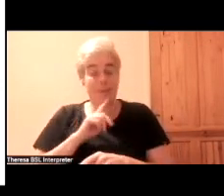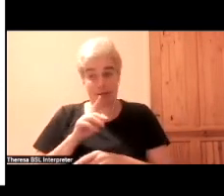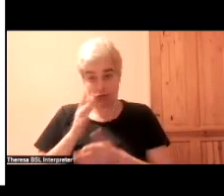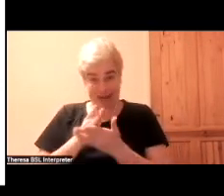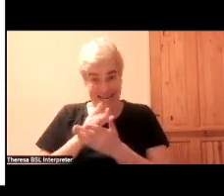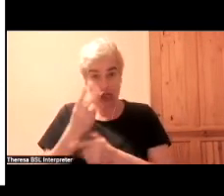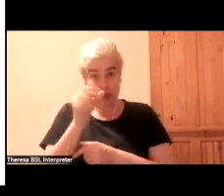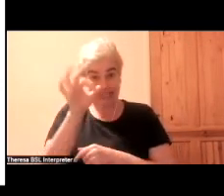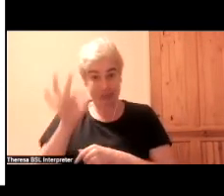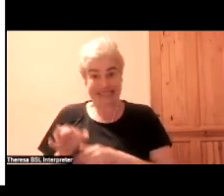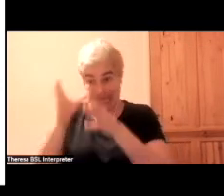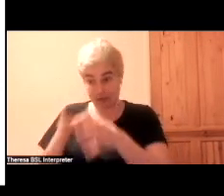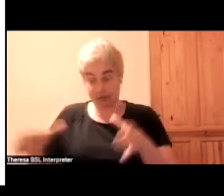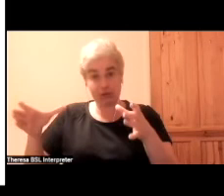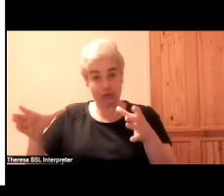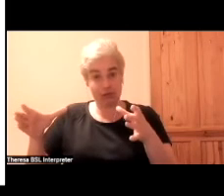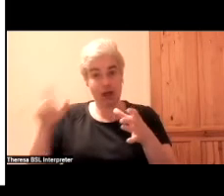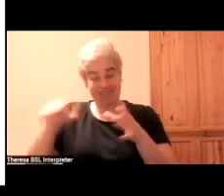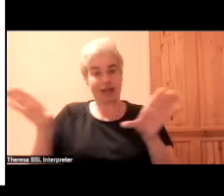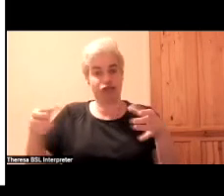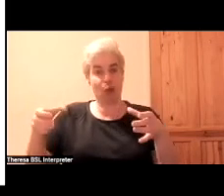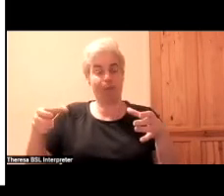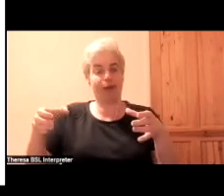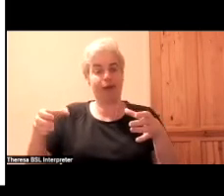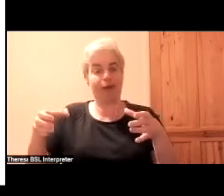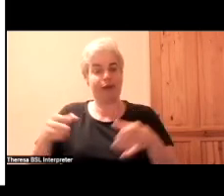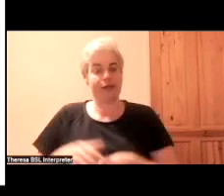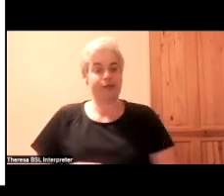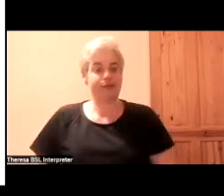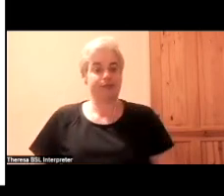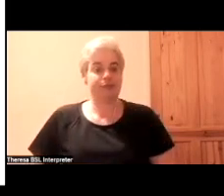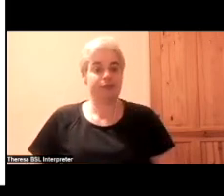20% of that group.